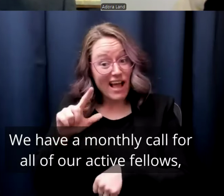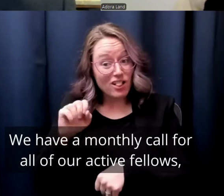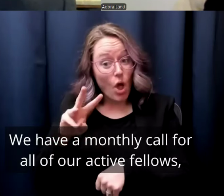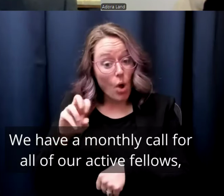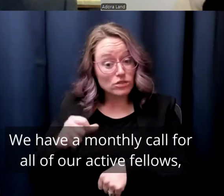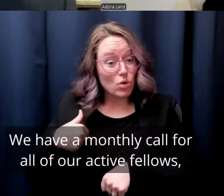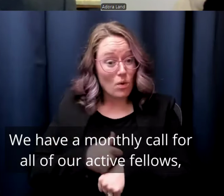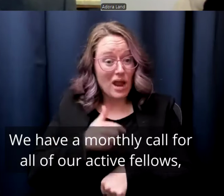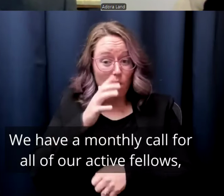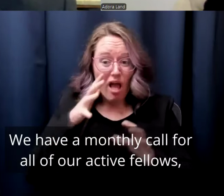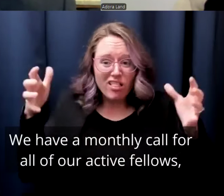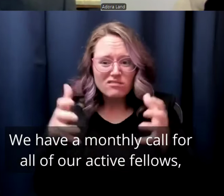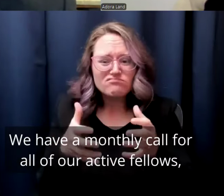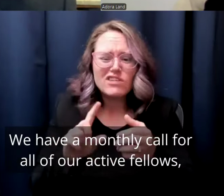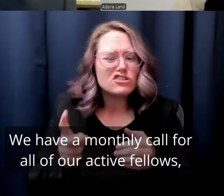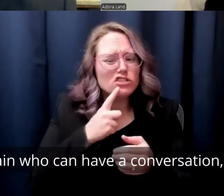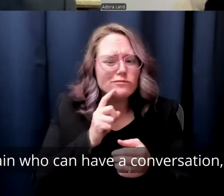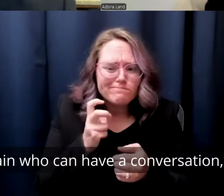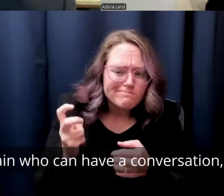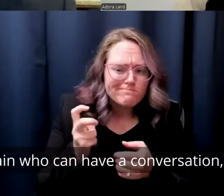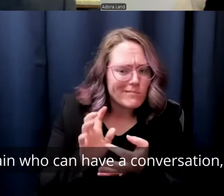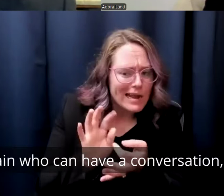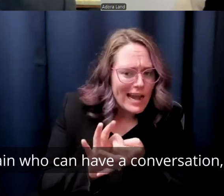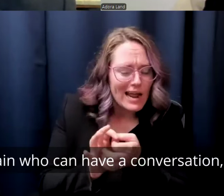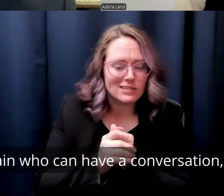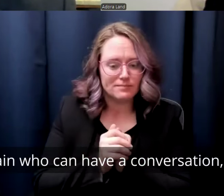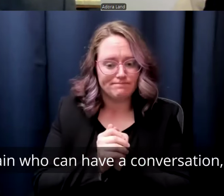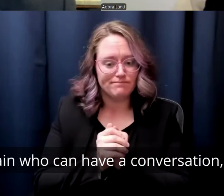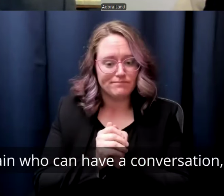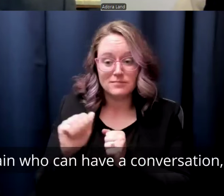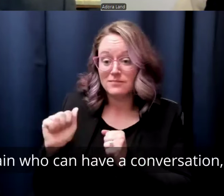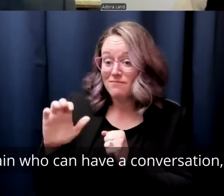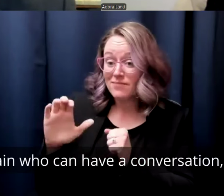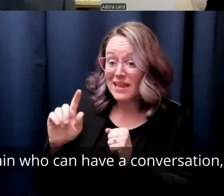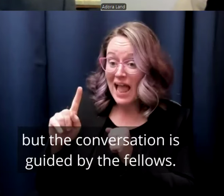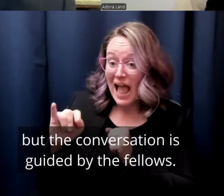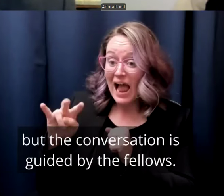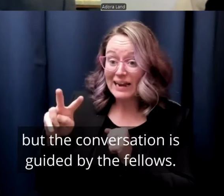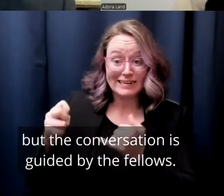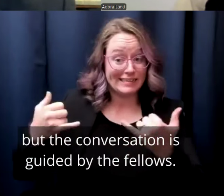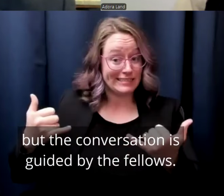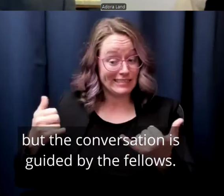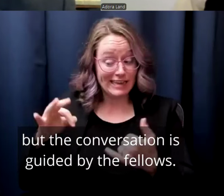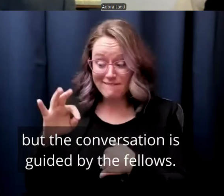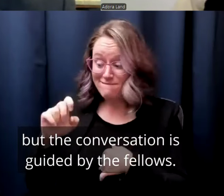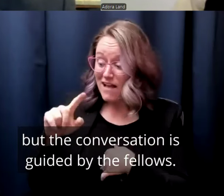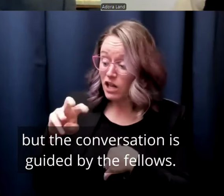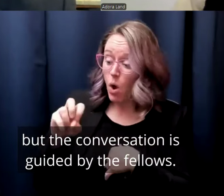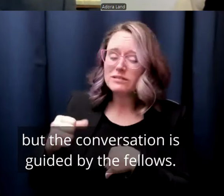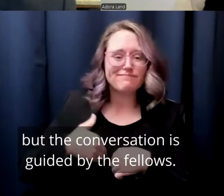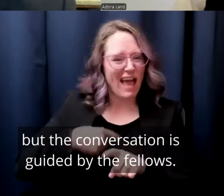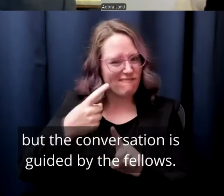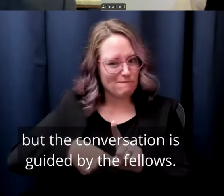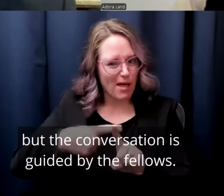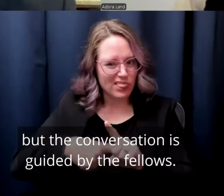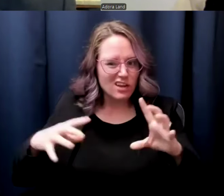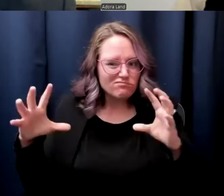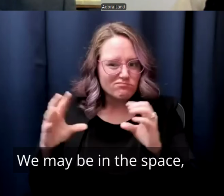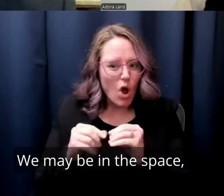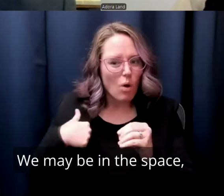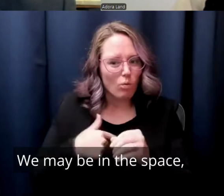a monthly call for all of our active fellows, again, who can have a conversation, but the conversation is guided by the